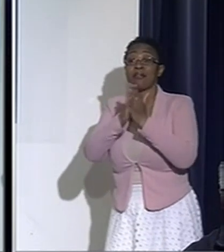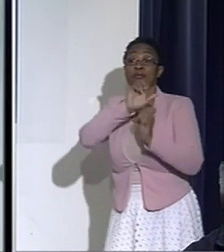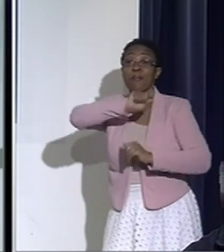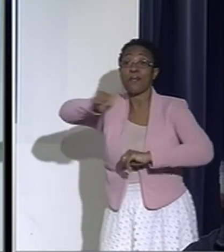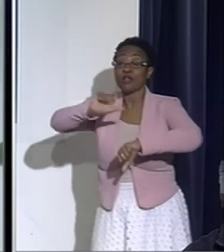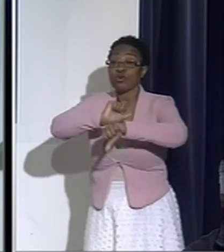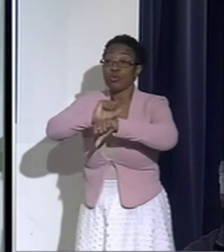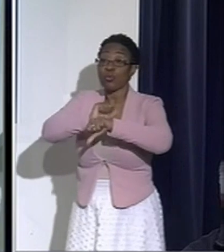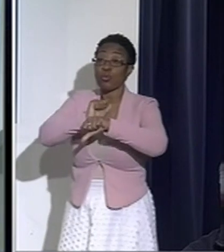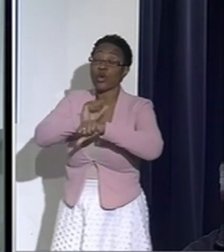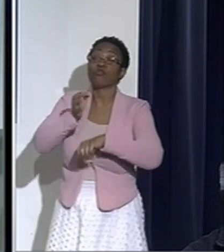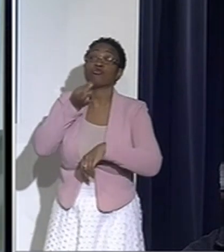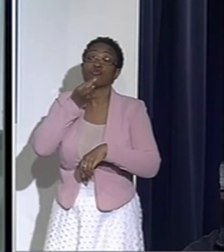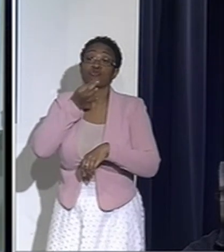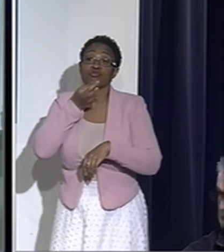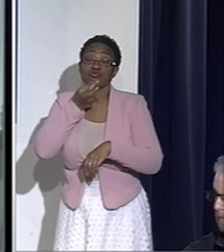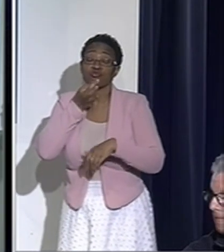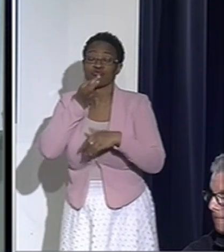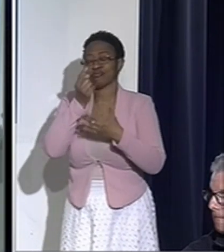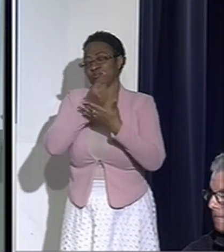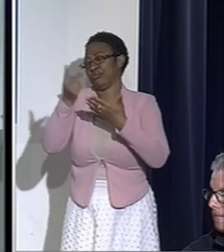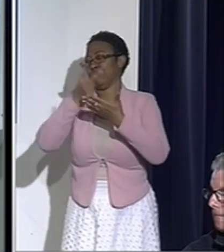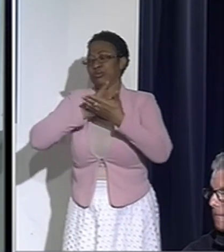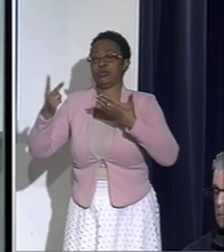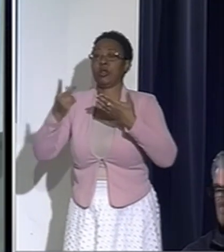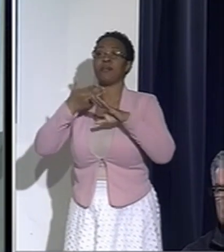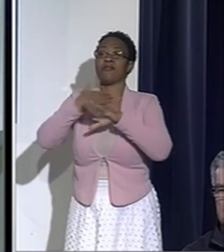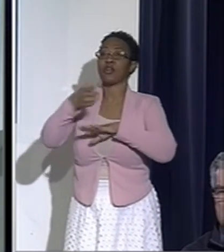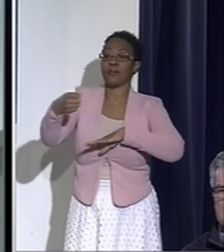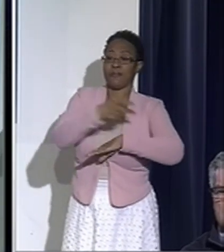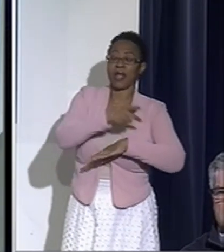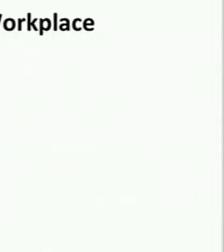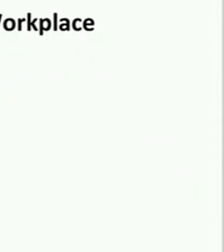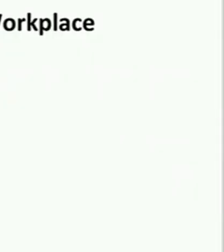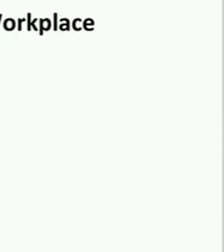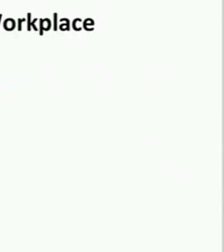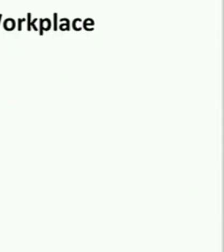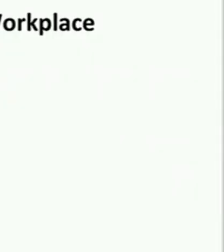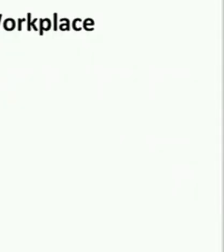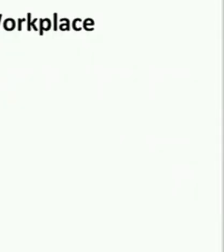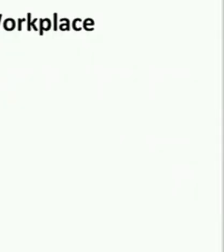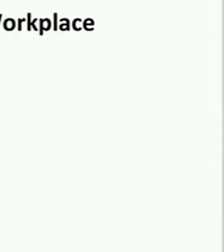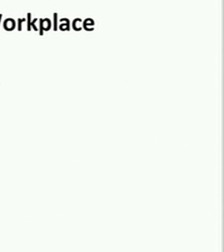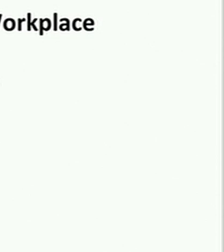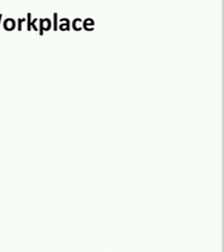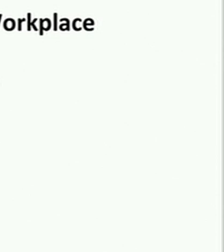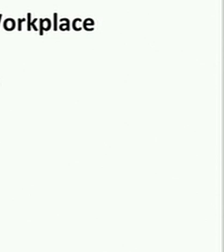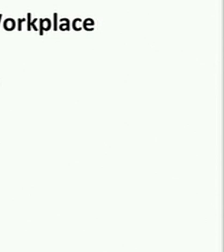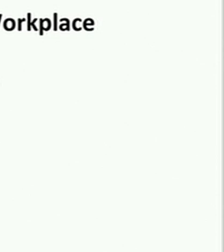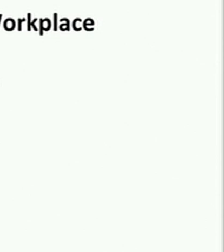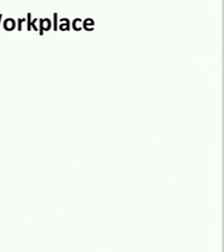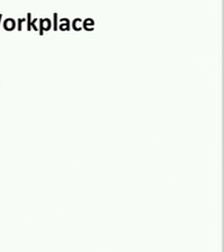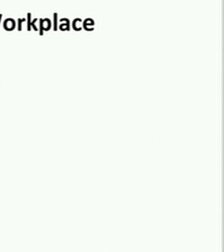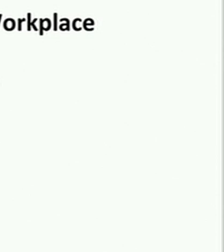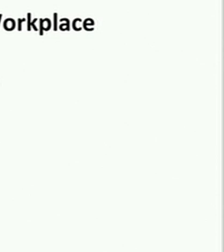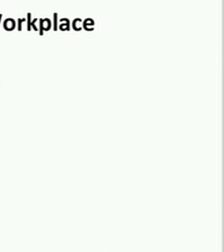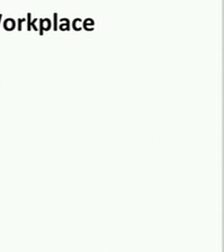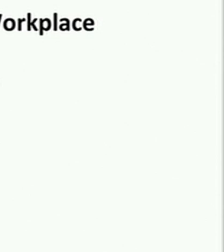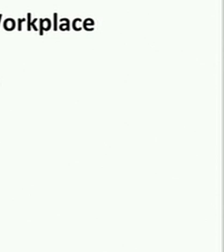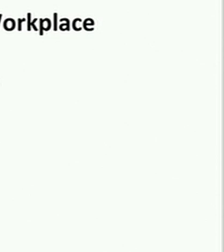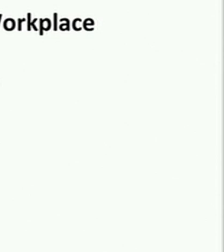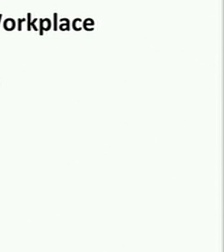back in the coming weeks. First, before you come back, you're going to get a COVID-19 test to make sure that you're negative. If you're positive,